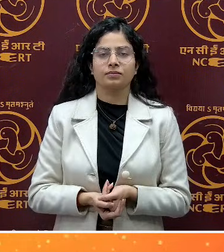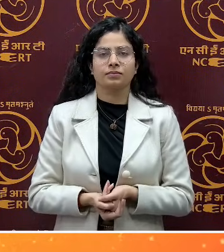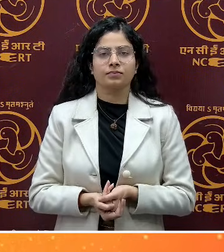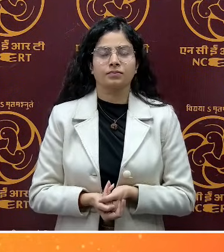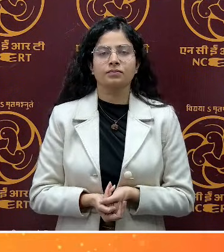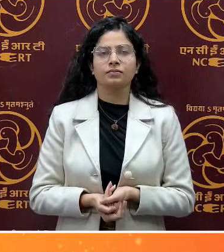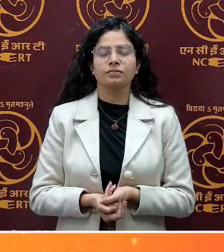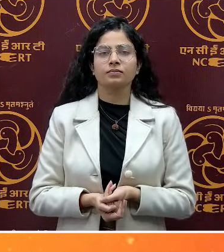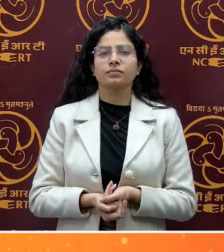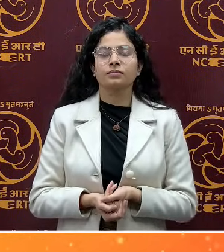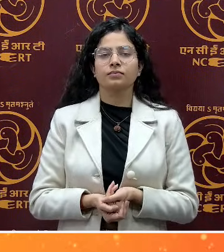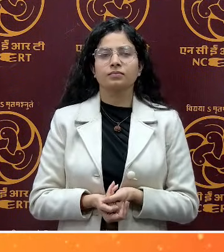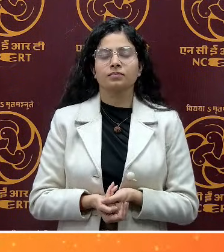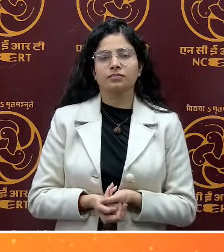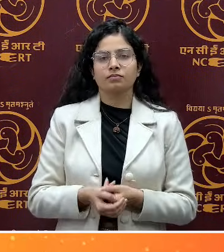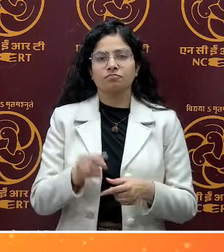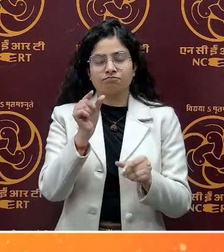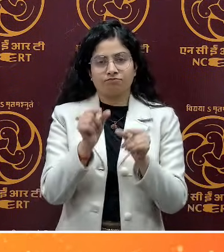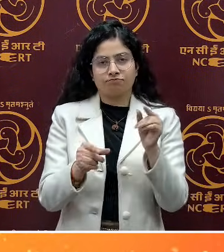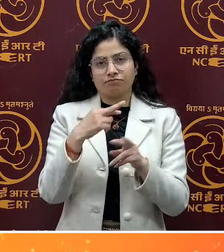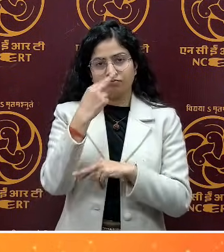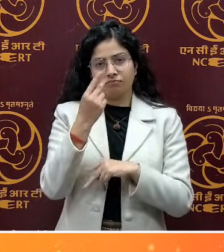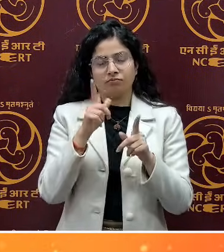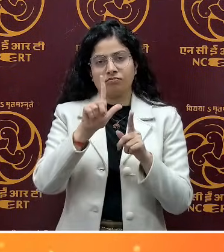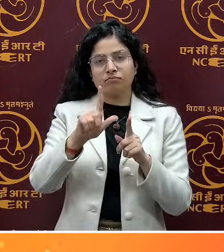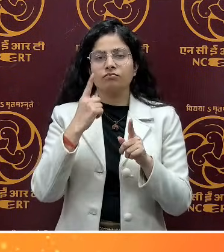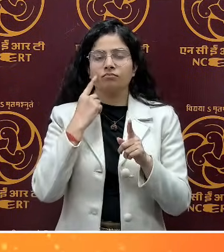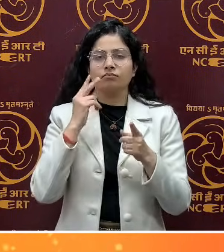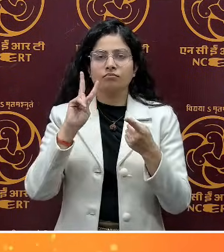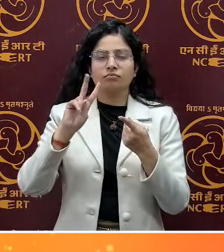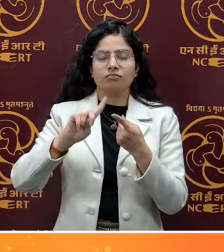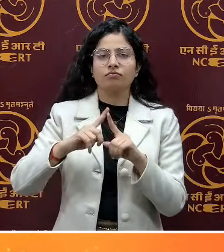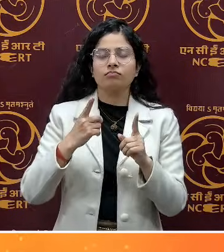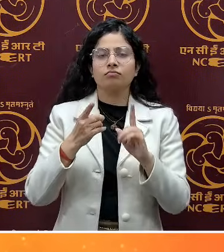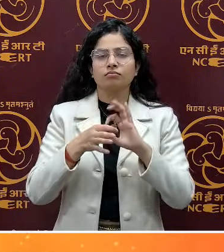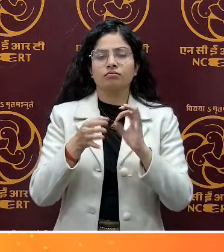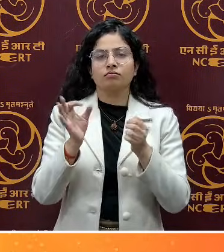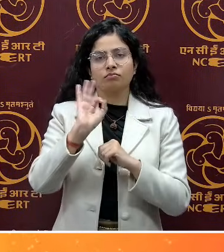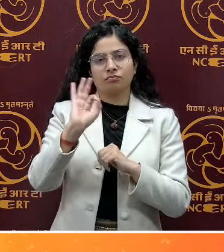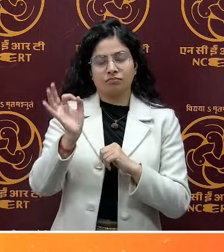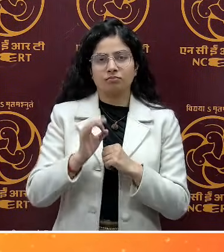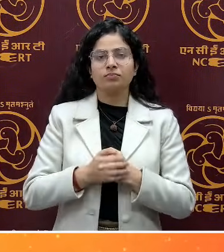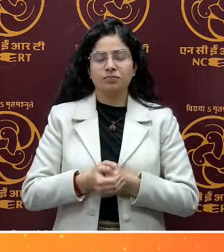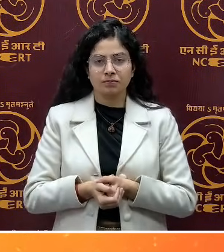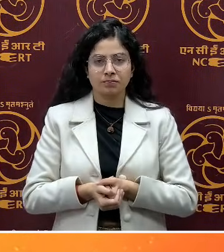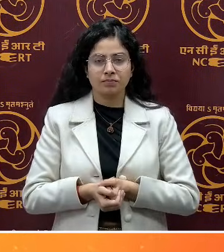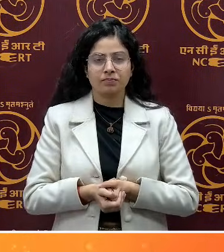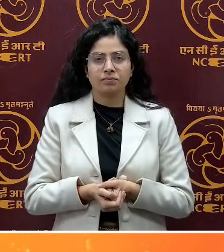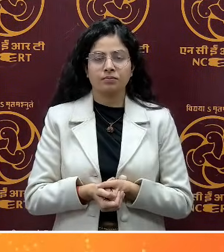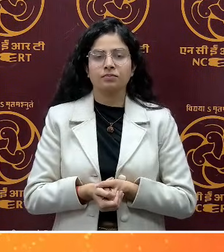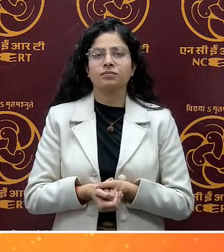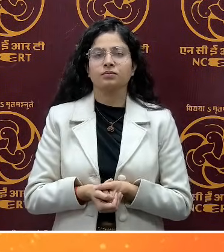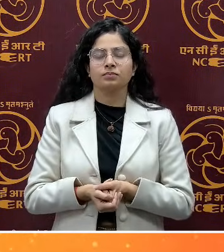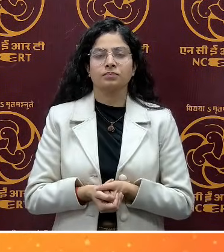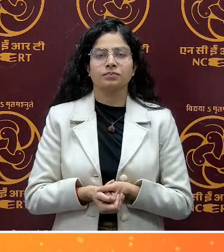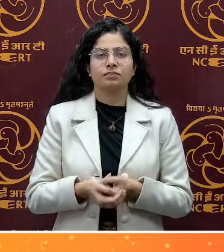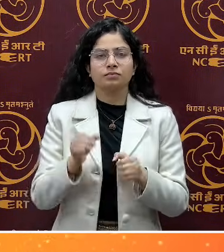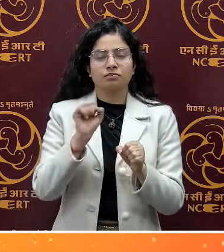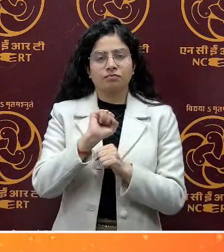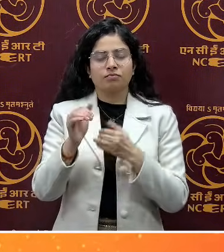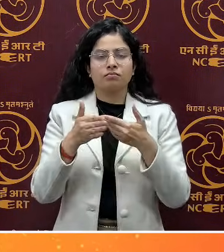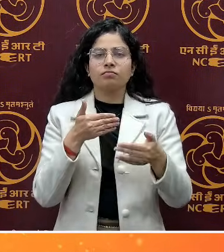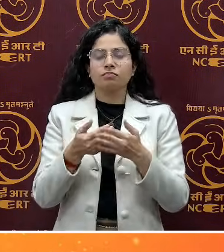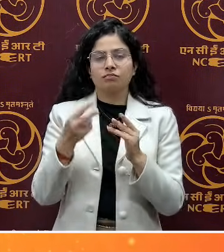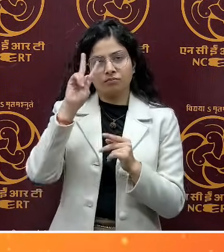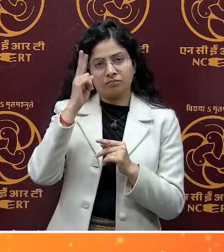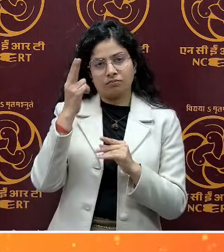dth.class8@ciet.nic.in. And audience who are watching this session on NCERT official YouTube channel, so live chat box option is there to drop your comment